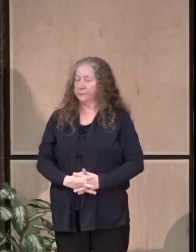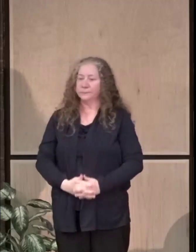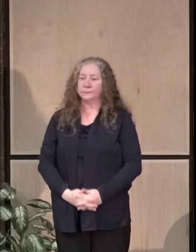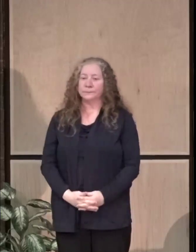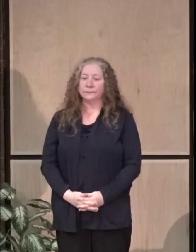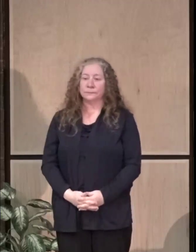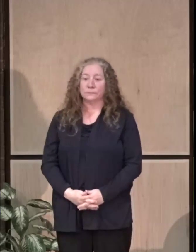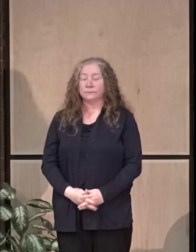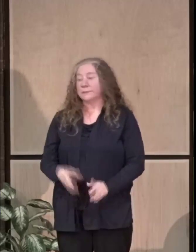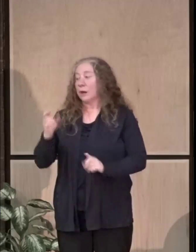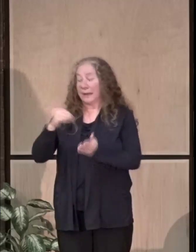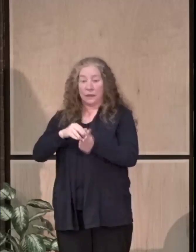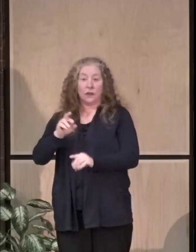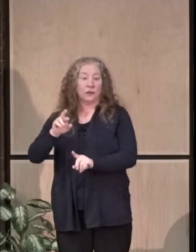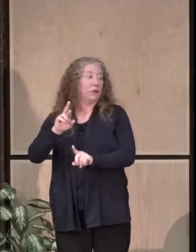Okay. I'm sorry, Card's son.